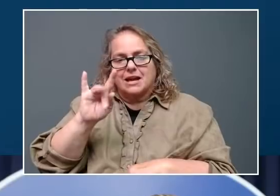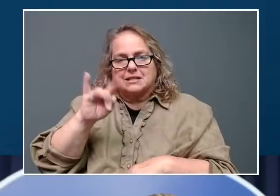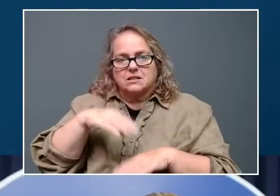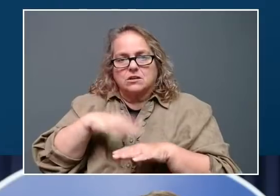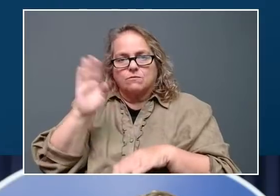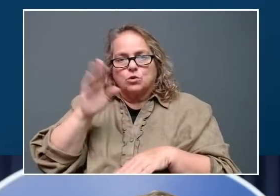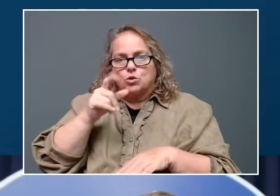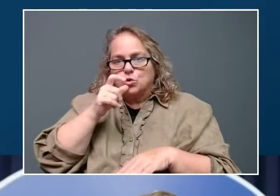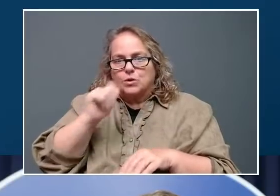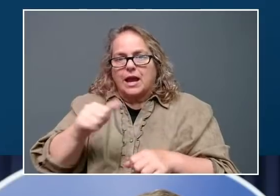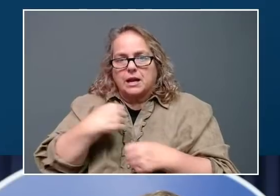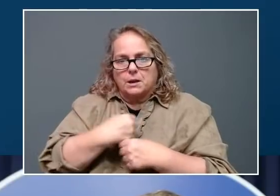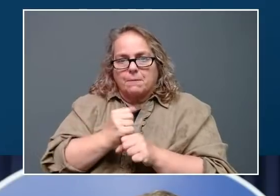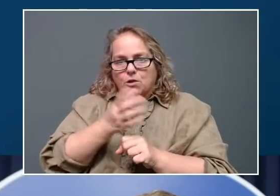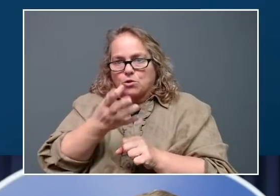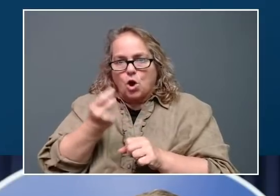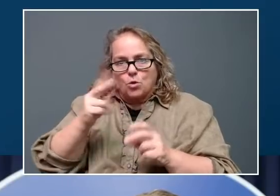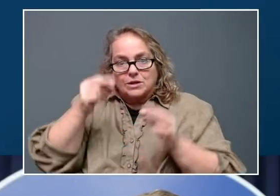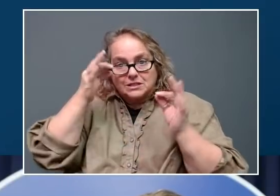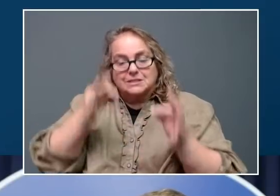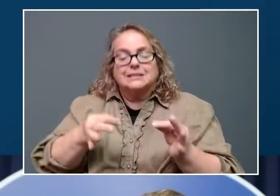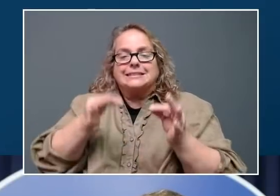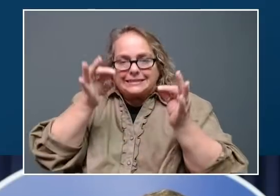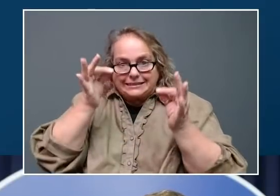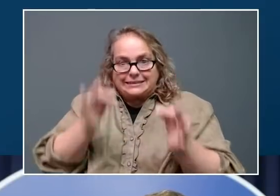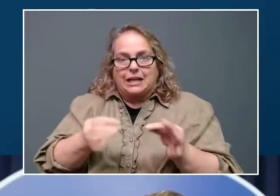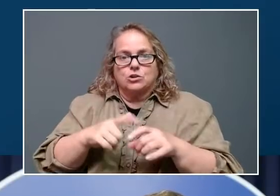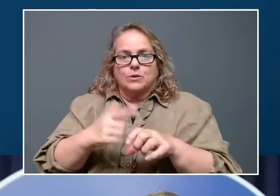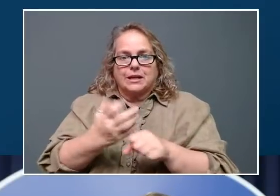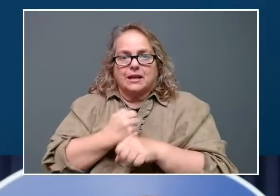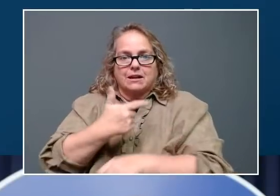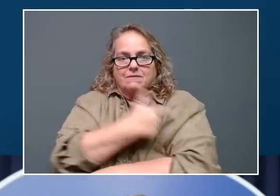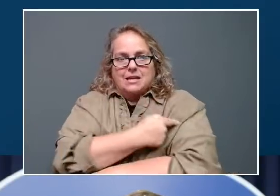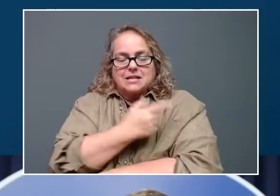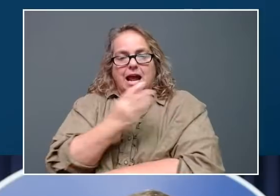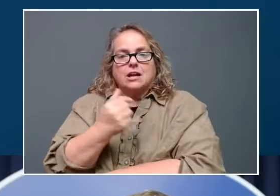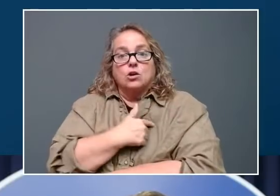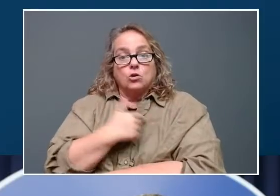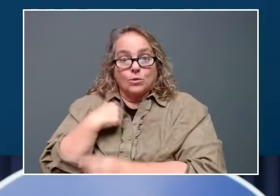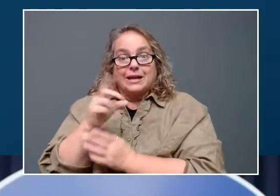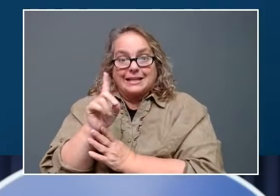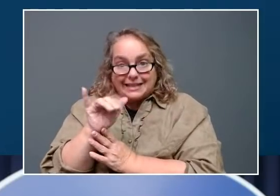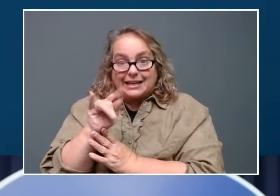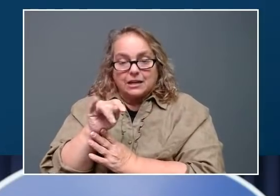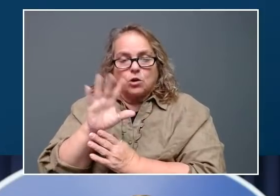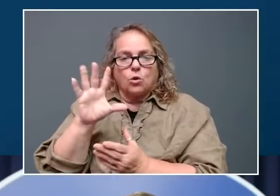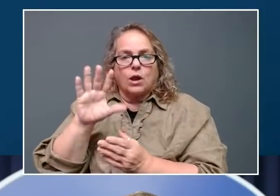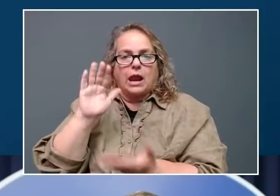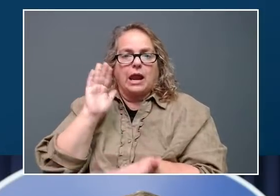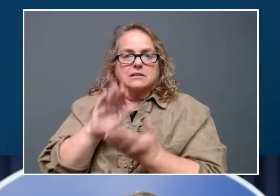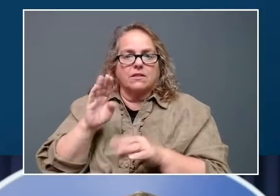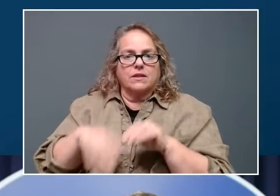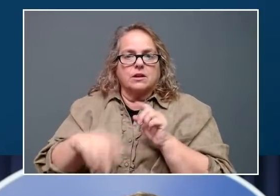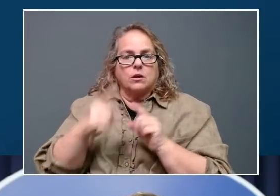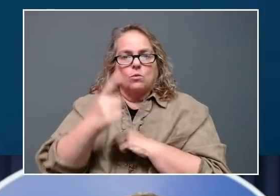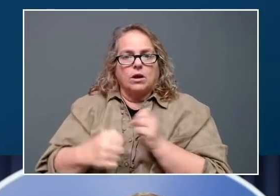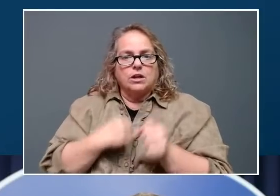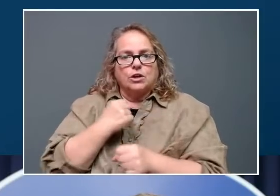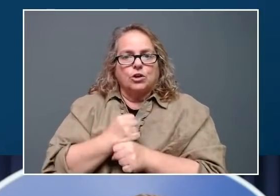decisions has decided to get vaccinated, and we have done it in less than a year. It just shows you